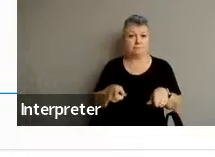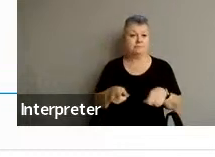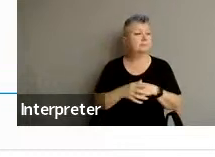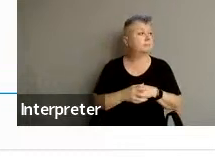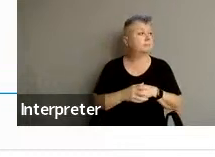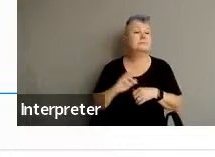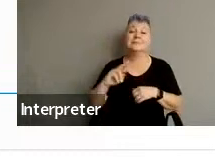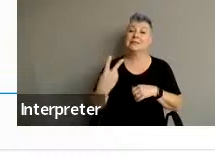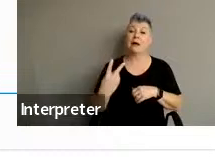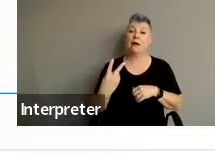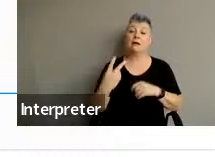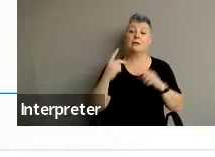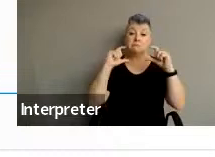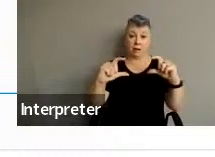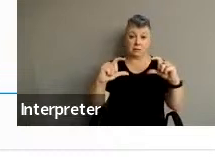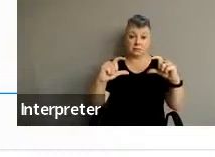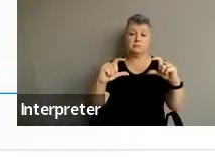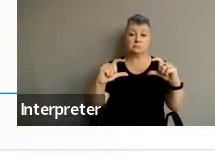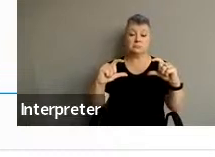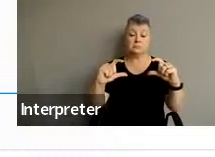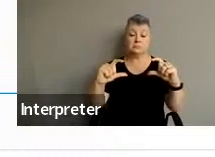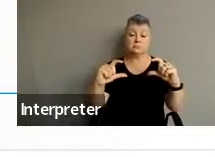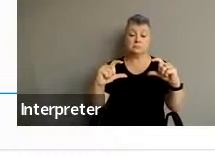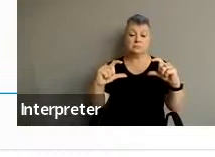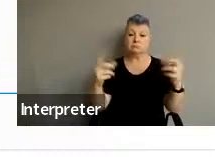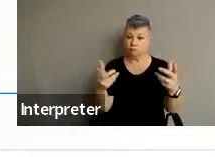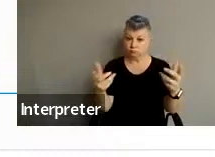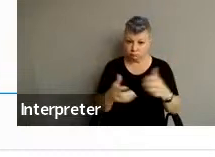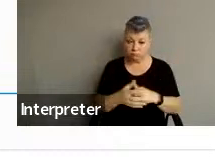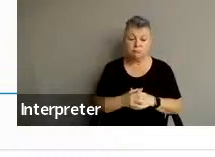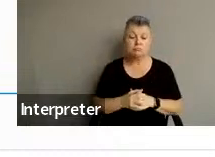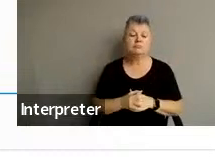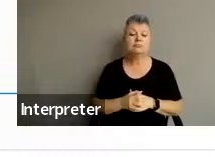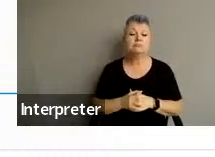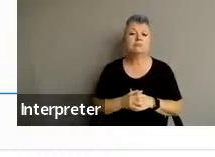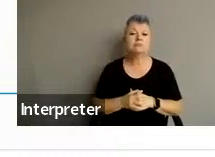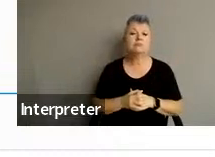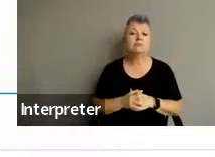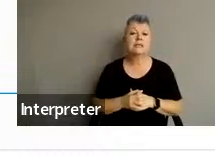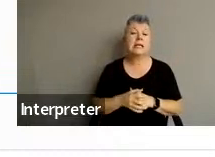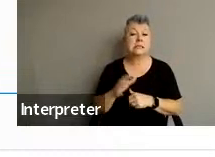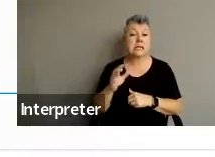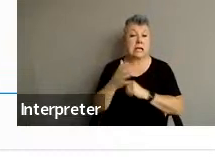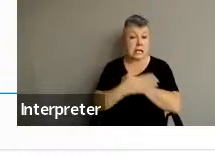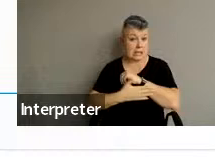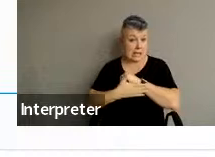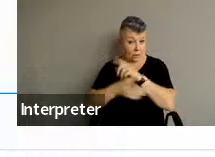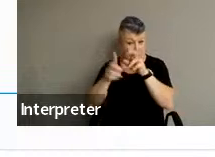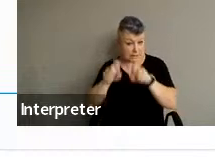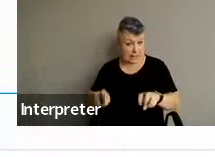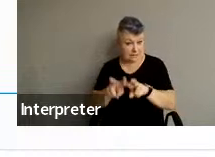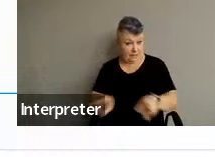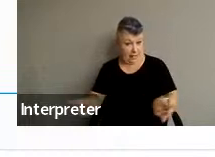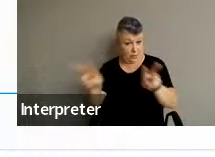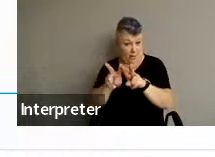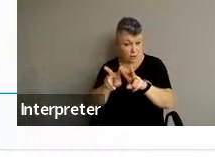The second box is our combined county assessed valuation less any